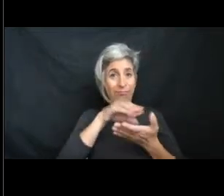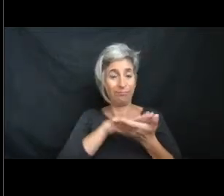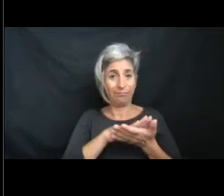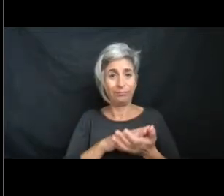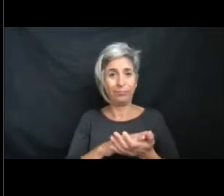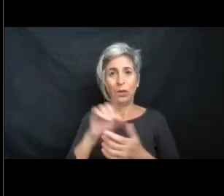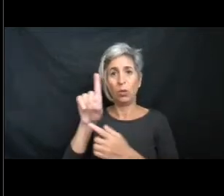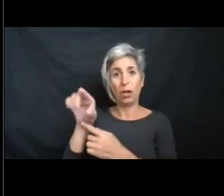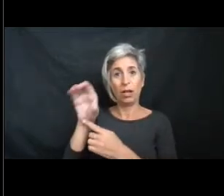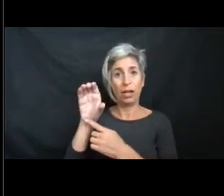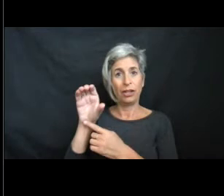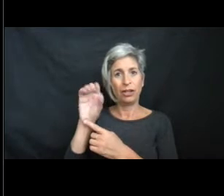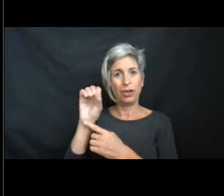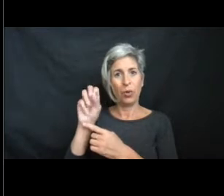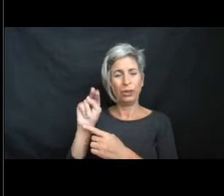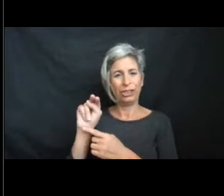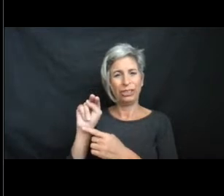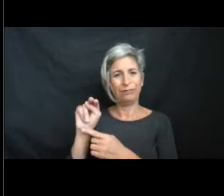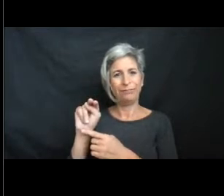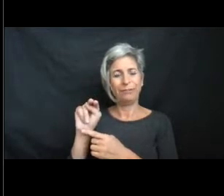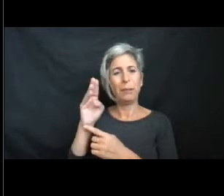100 Ocean